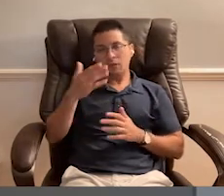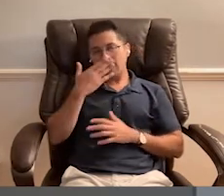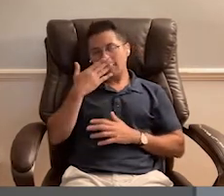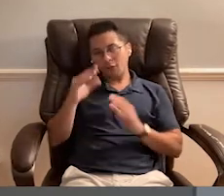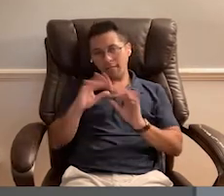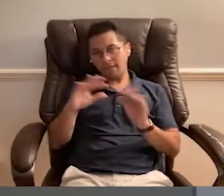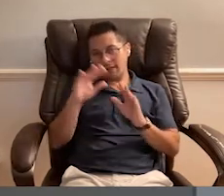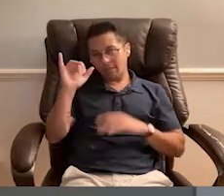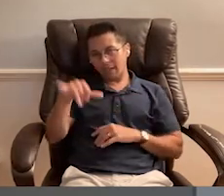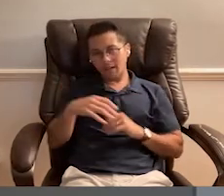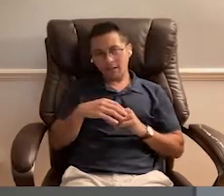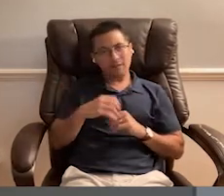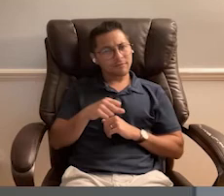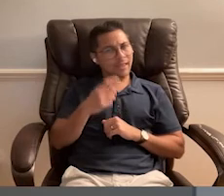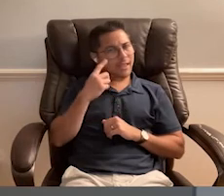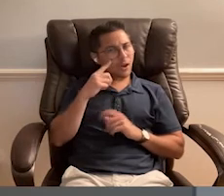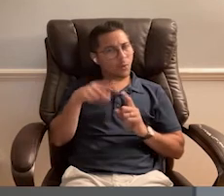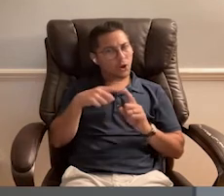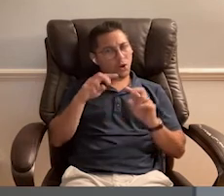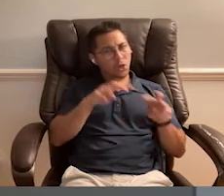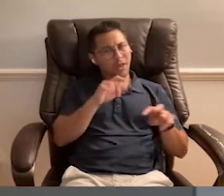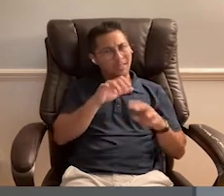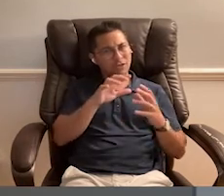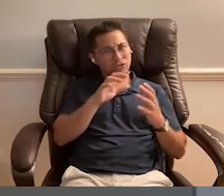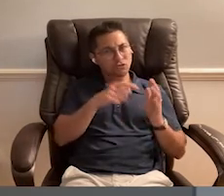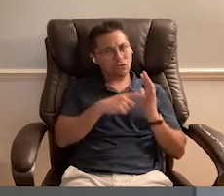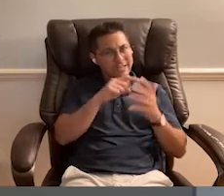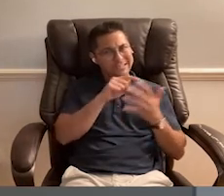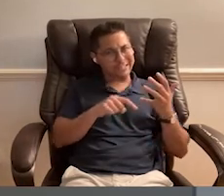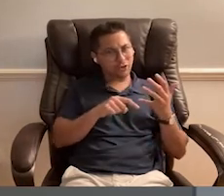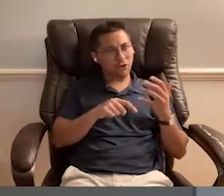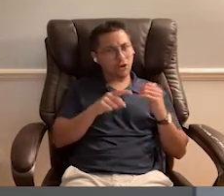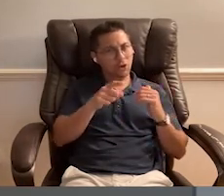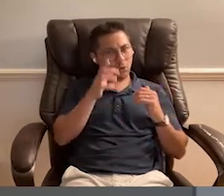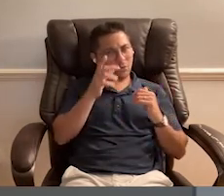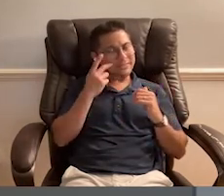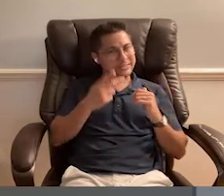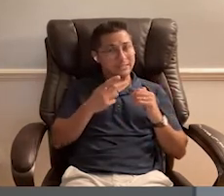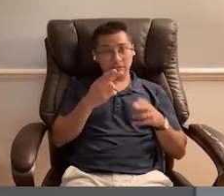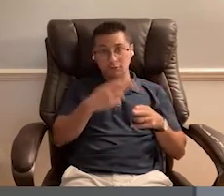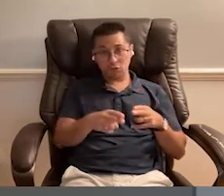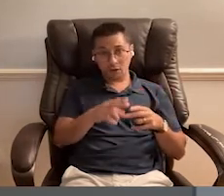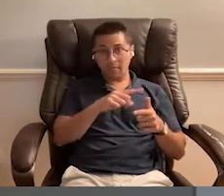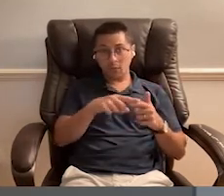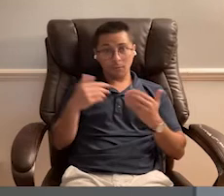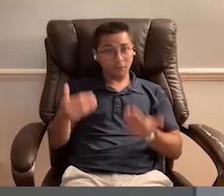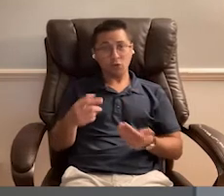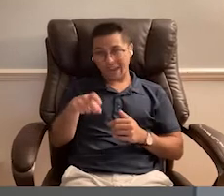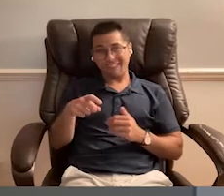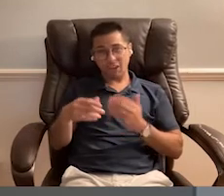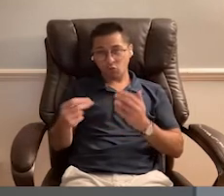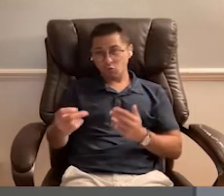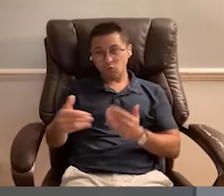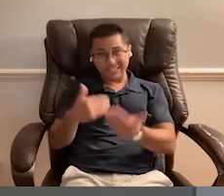guess, your category of my kids. So thanks for clarifying that. Yeah, when you guys go look at this rule criteria, you're going to see,